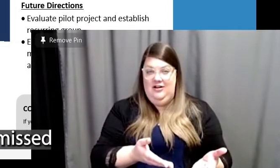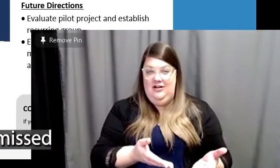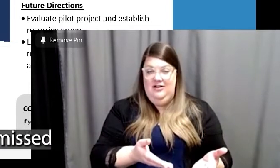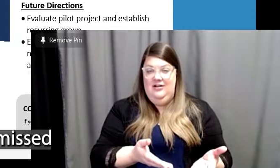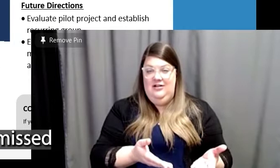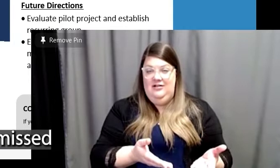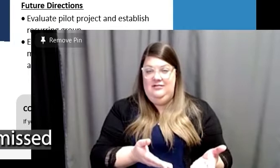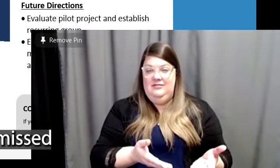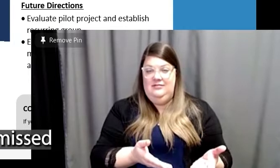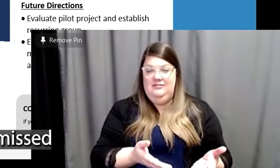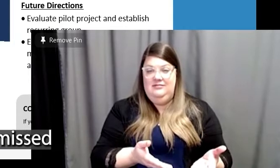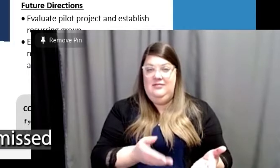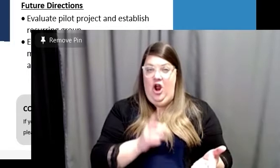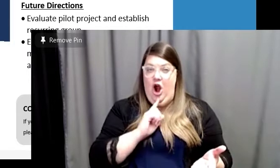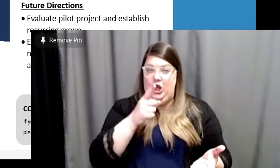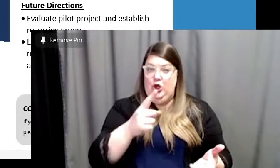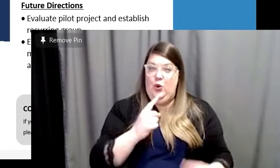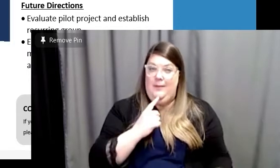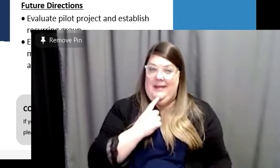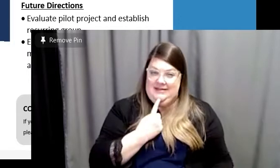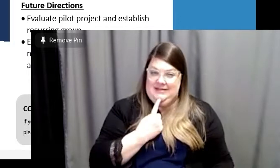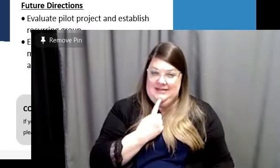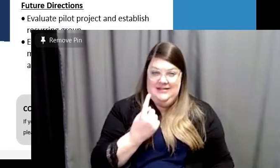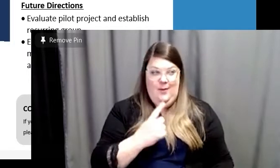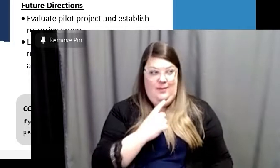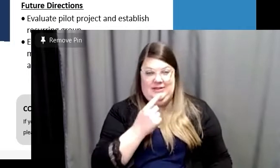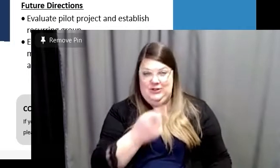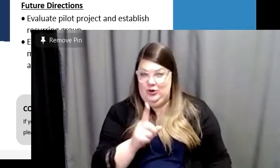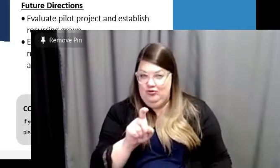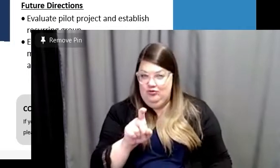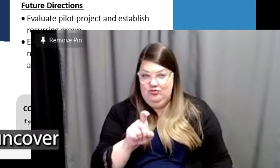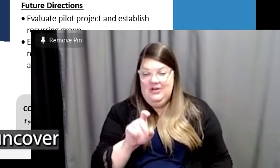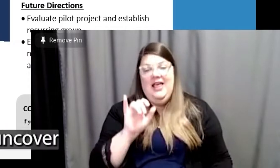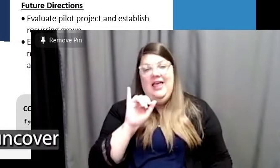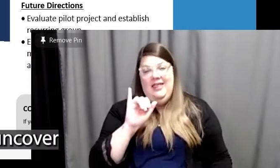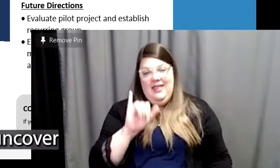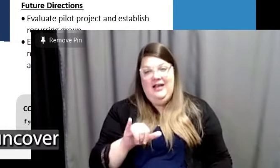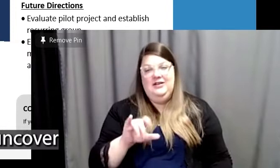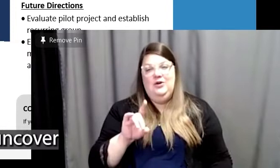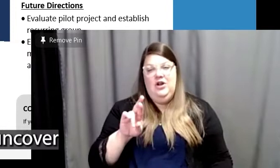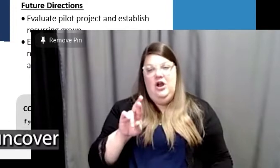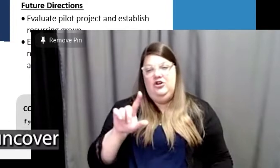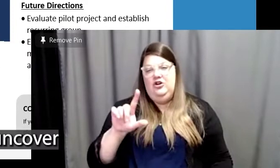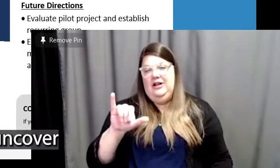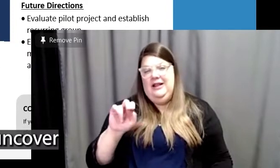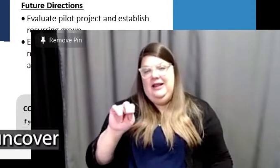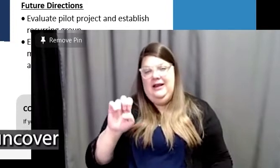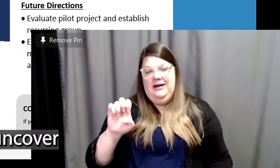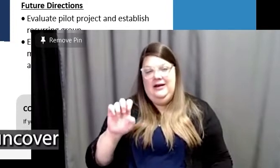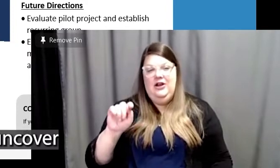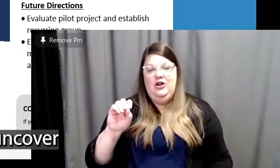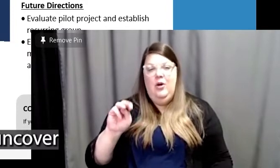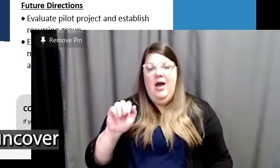there, are you missed? And that's what Dr. Lynn Tomasa and I